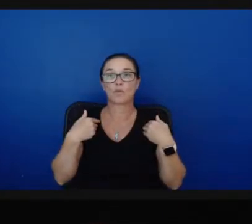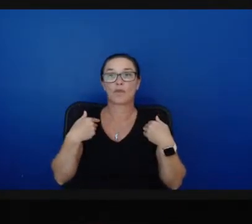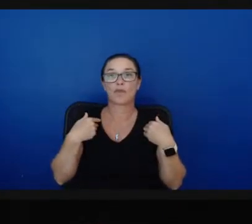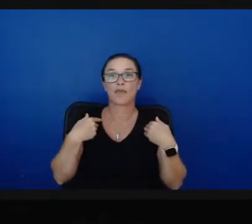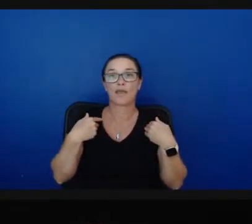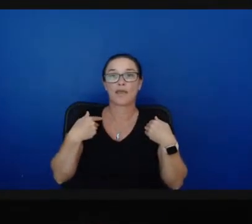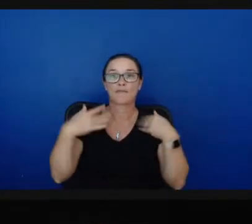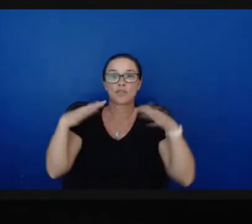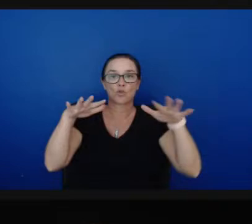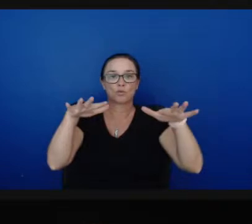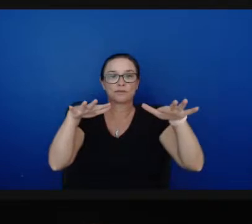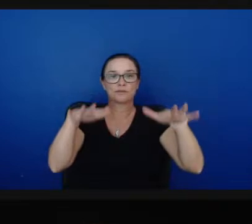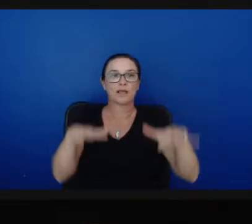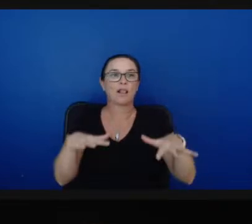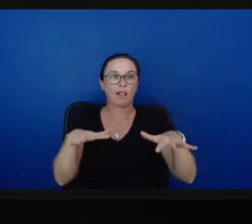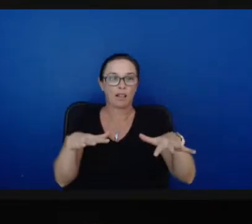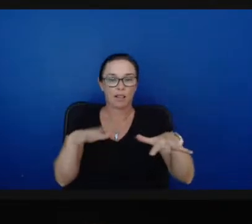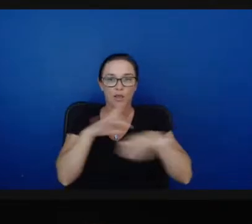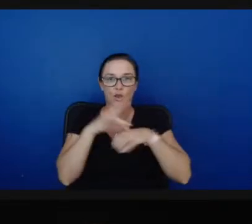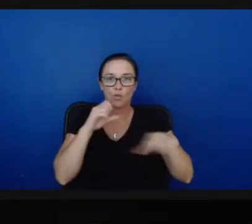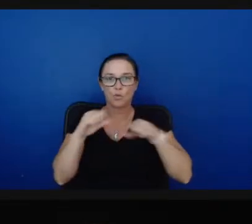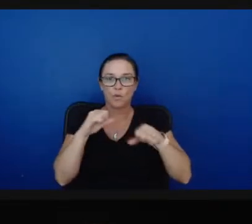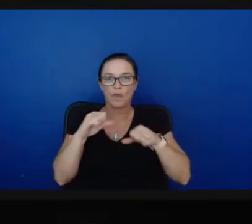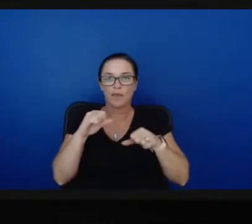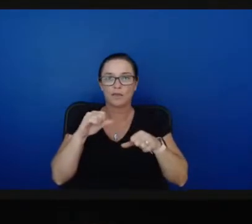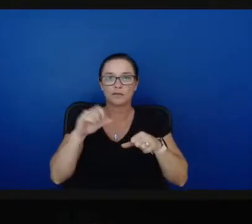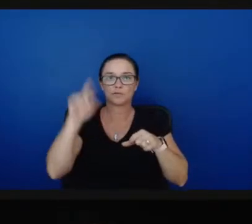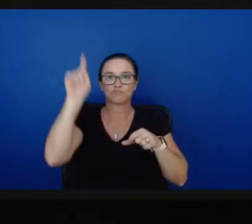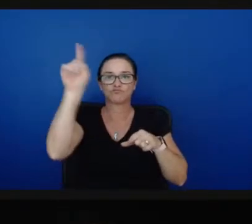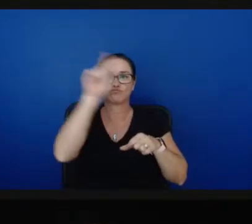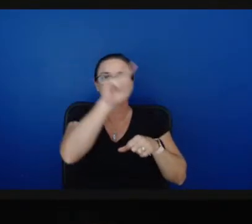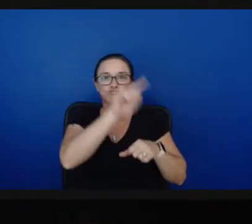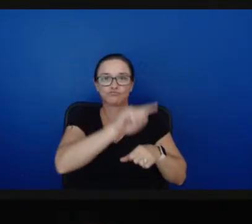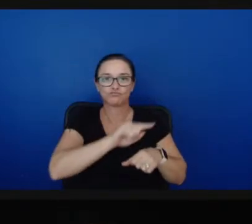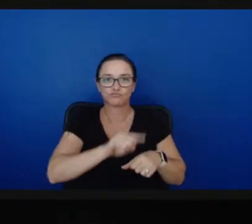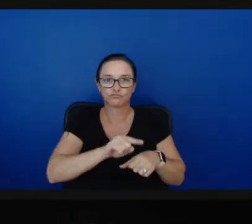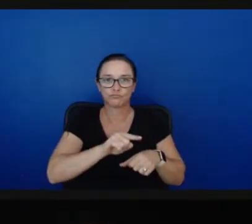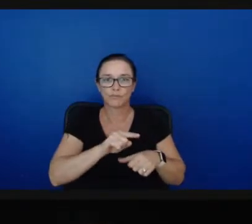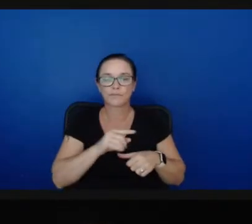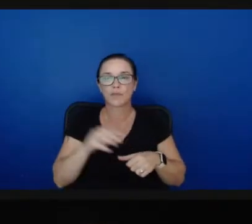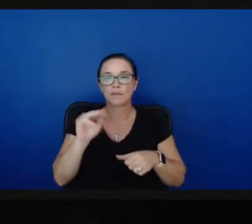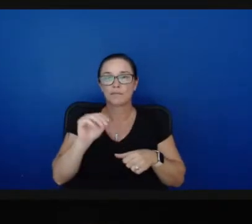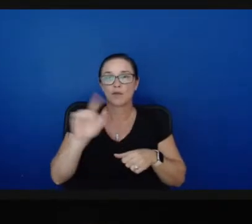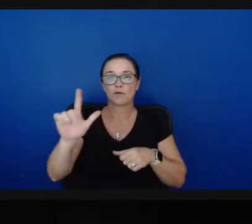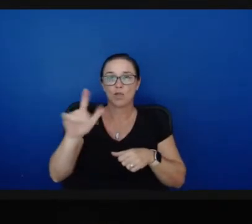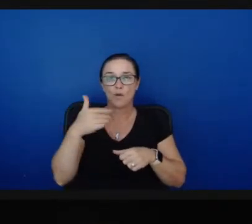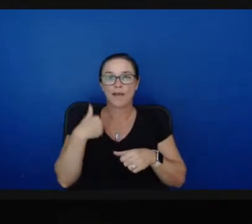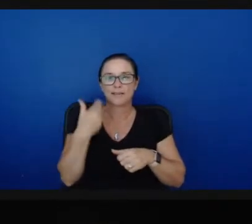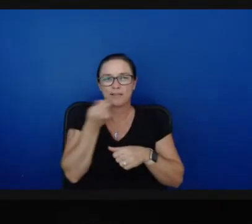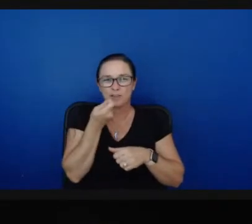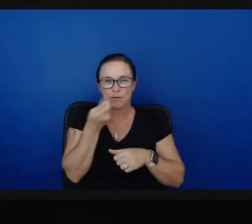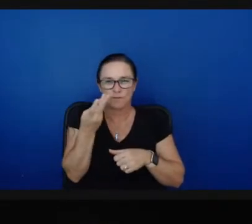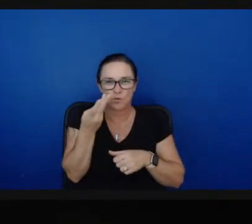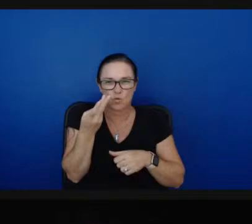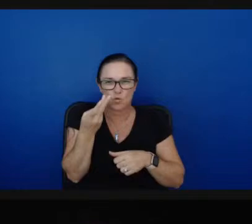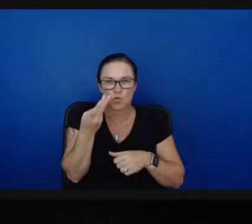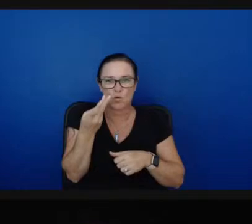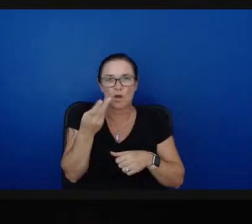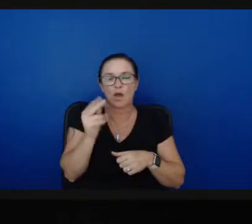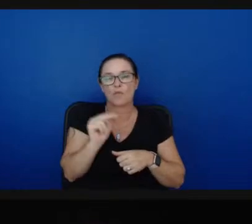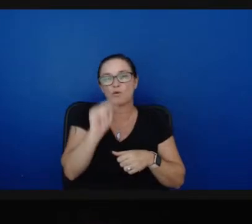earthquakes around Mauna Kea, Waialae, west flank of Mauna Loa there as well. Mauna Loa's got its few earthquakes here on its northeast